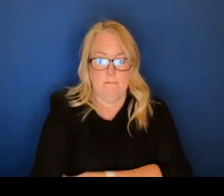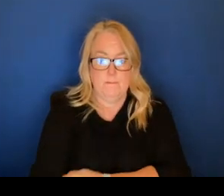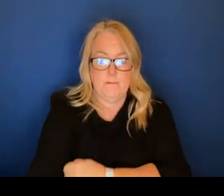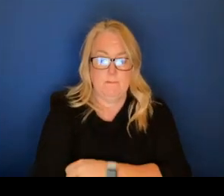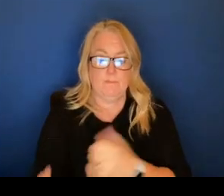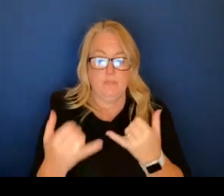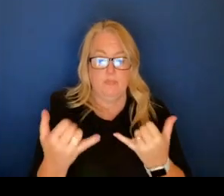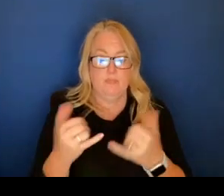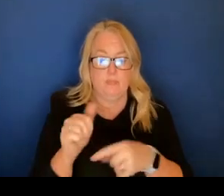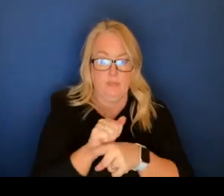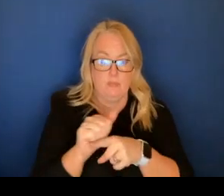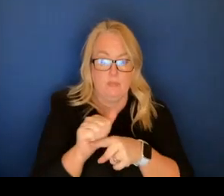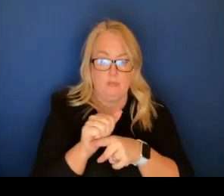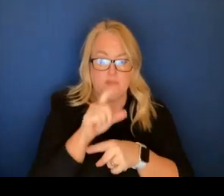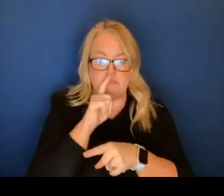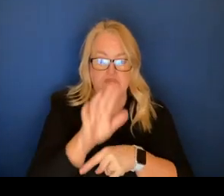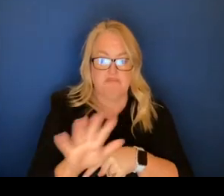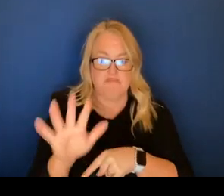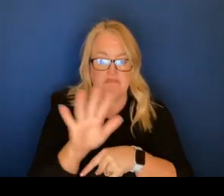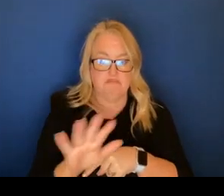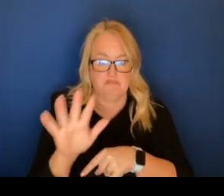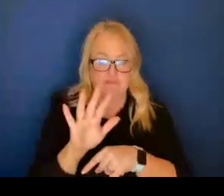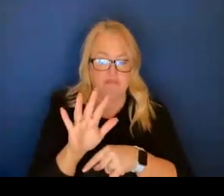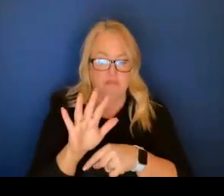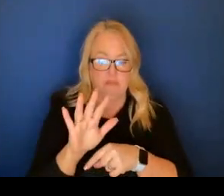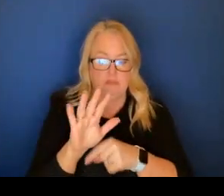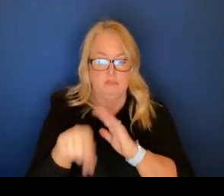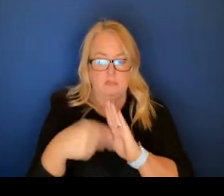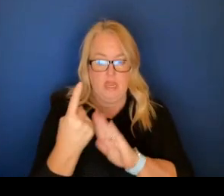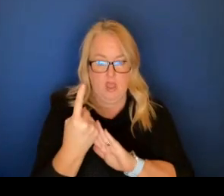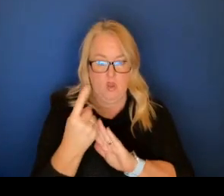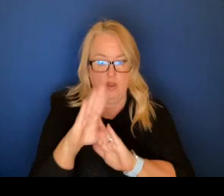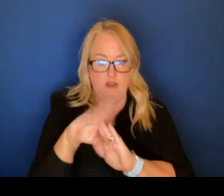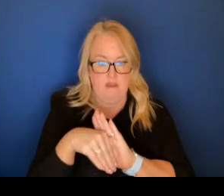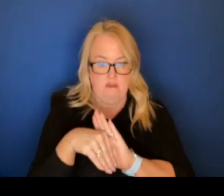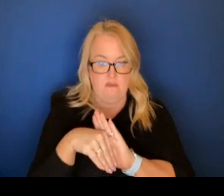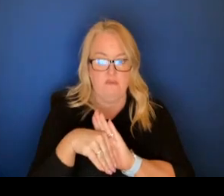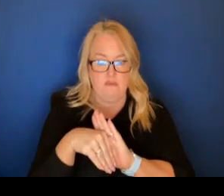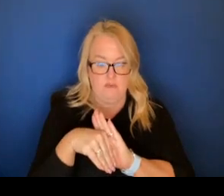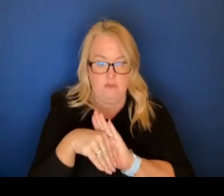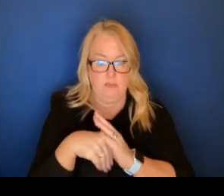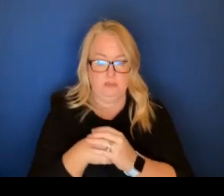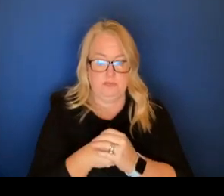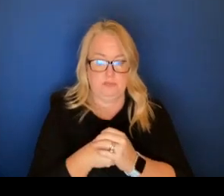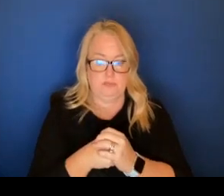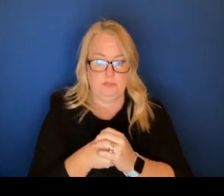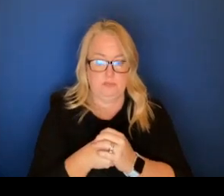This training is approximately an hour and a half long.